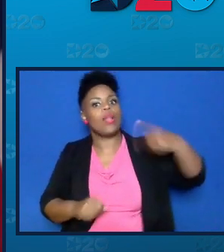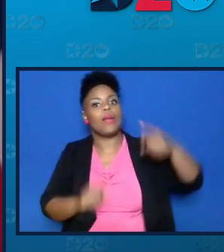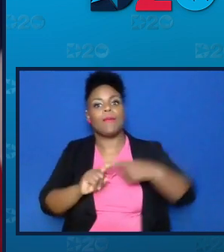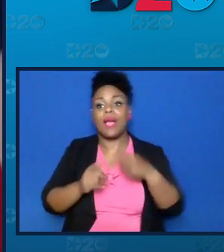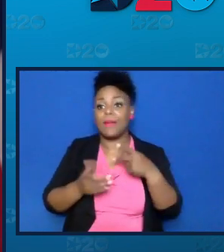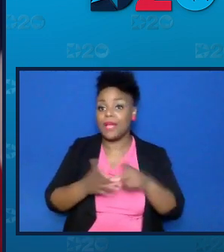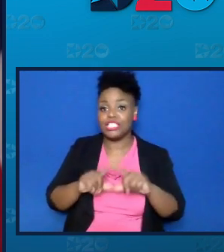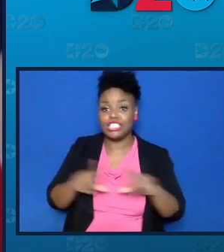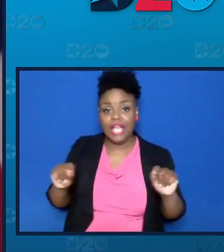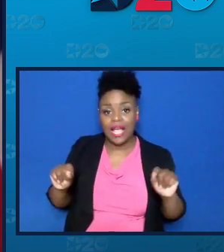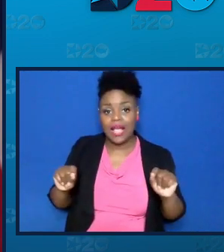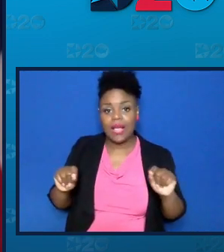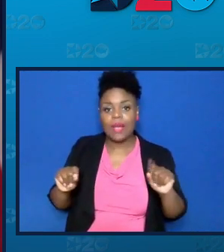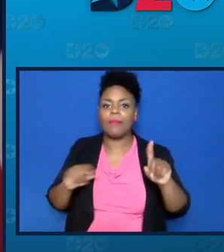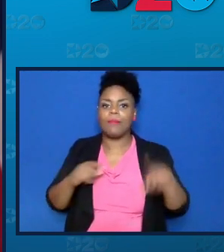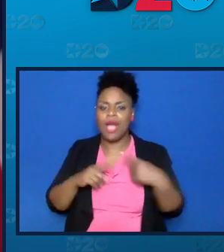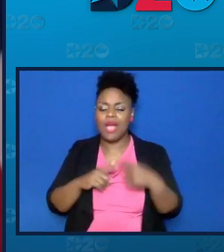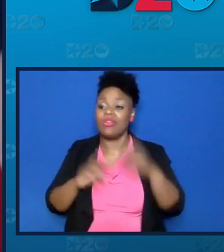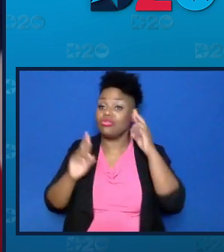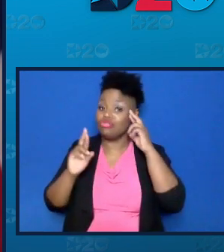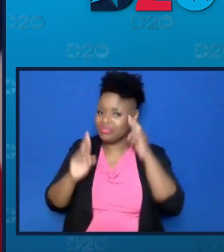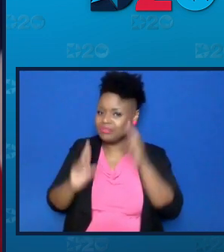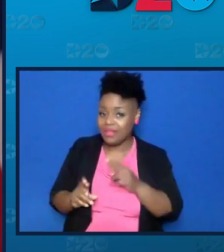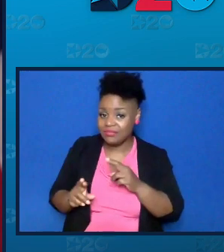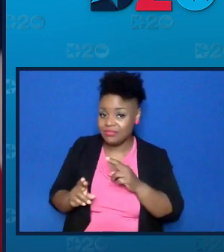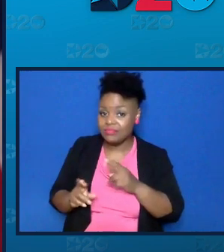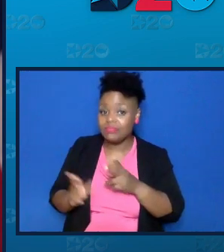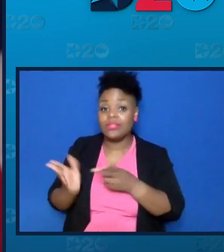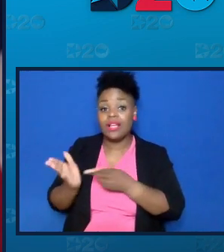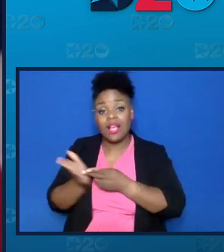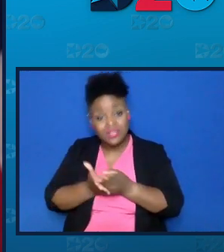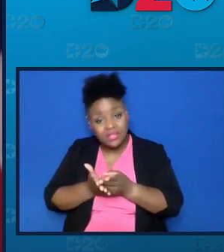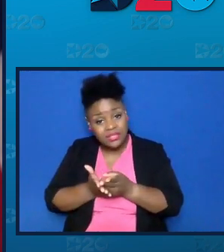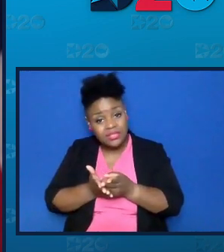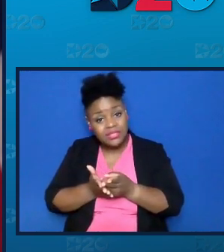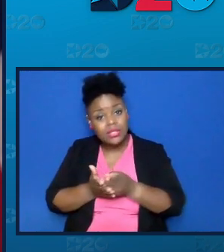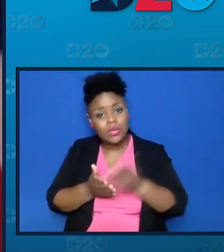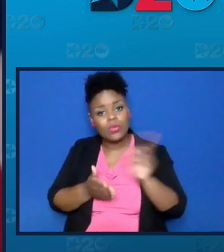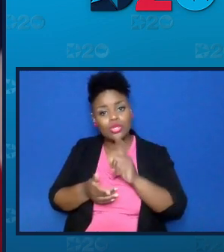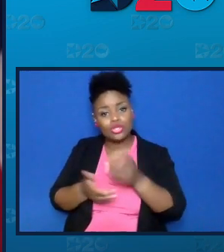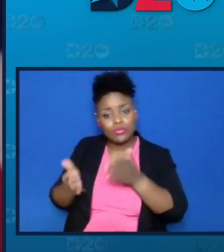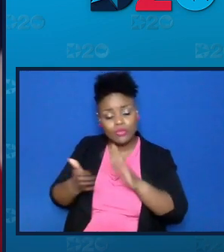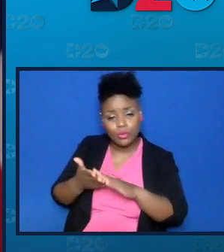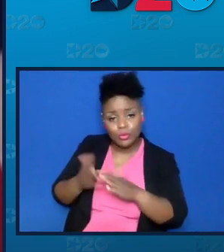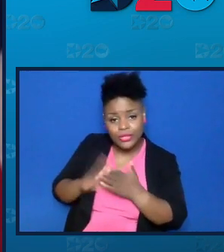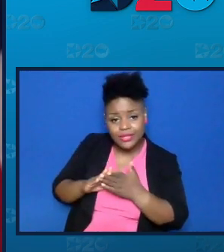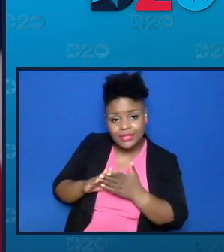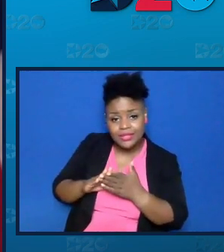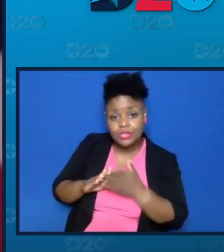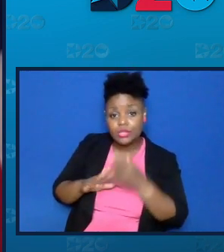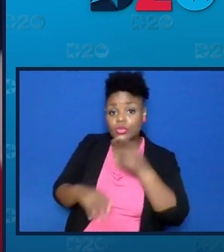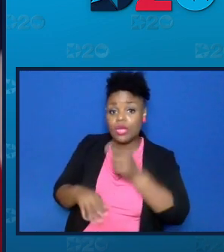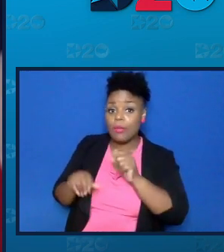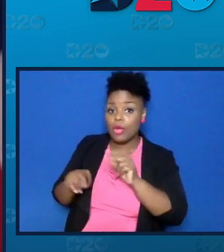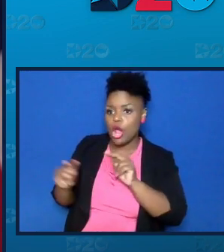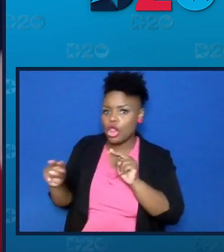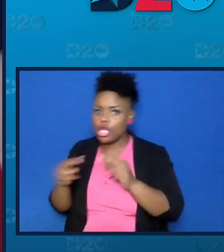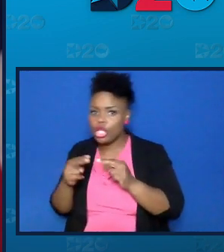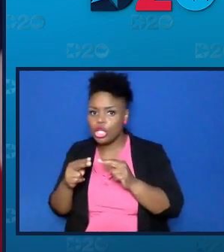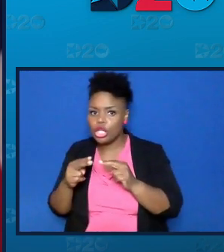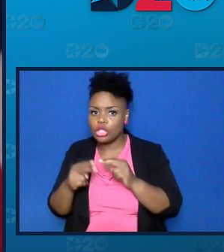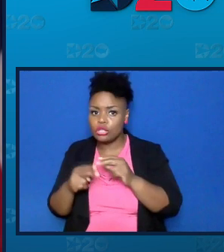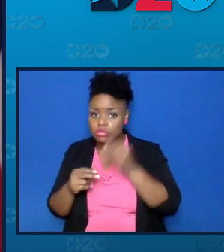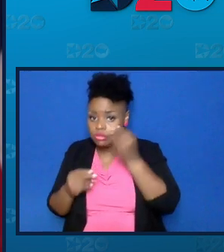about respect. It's about your place in the community. It's about being able to look your kid in the eye and say, honey, it's gonna be